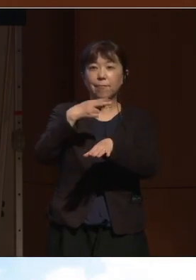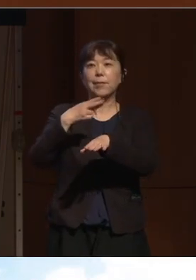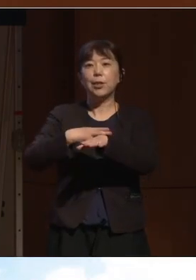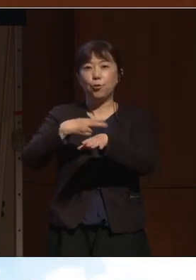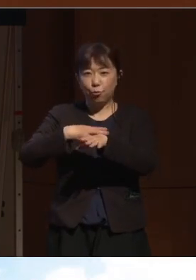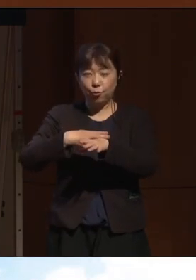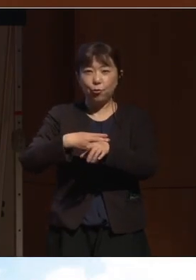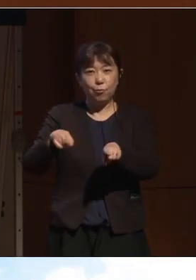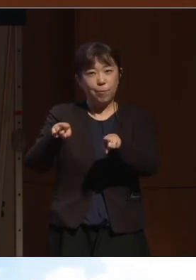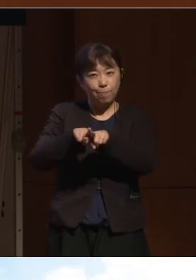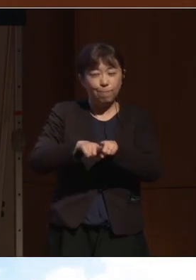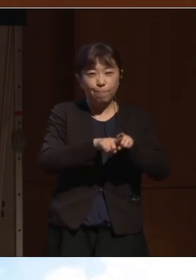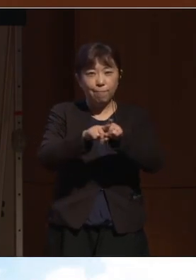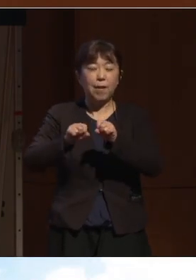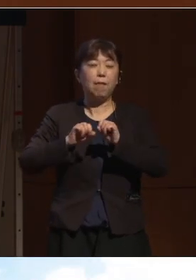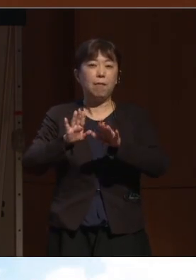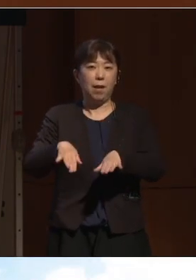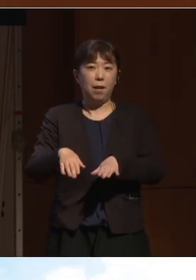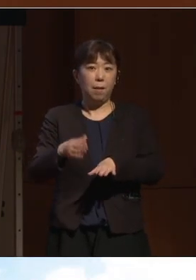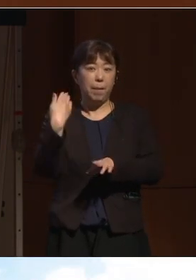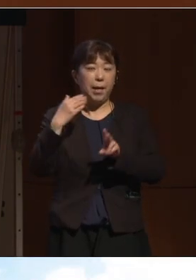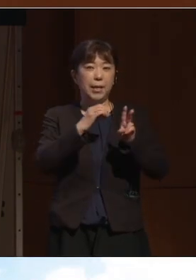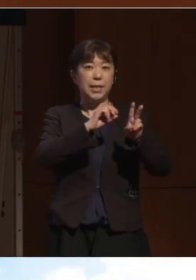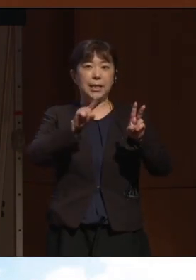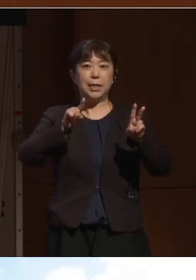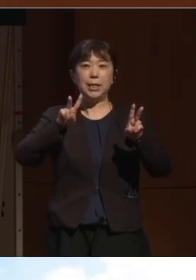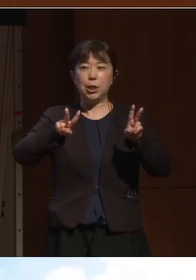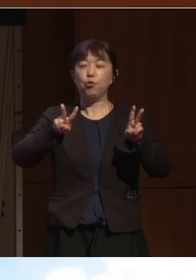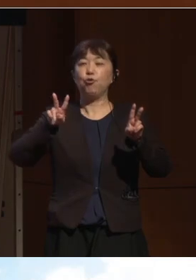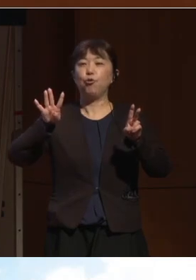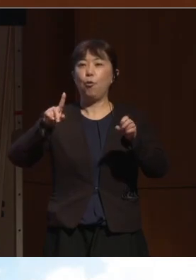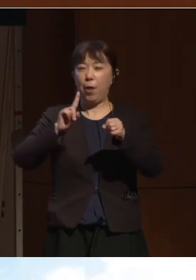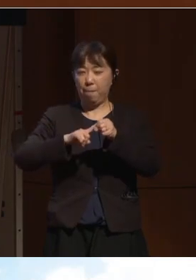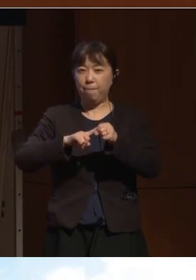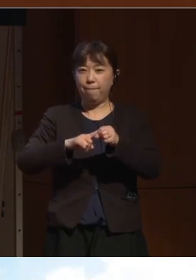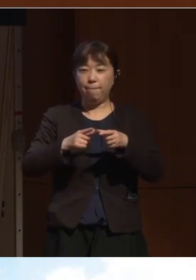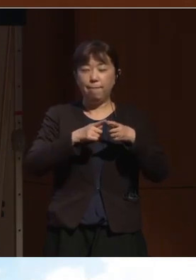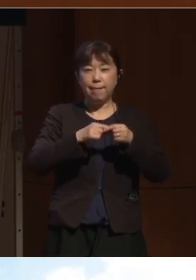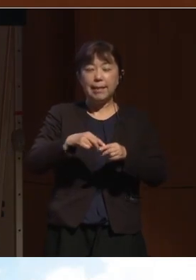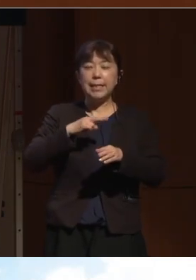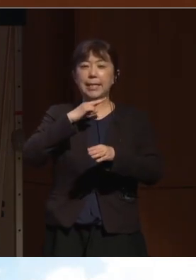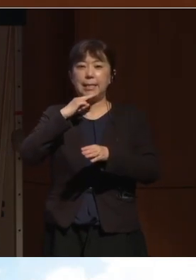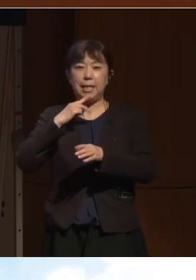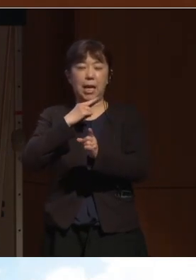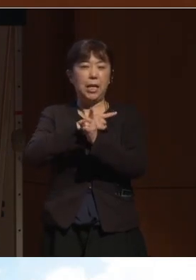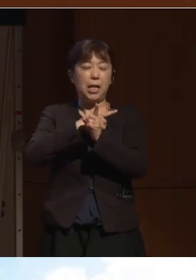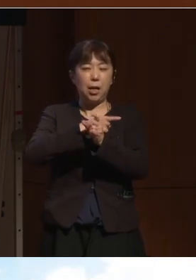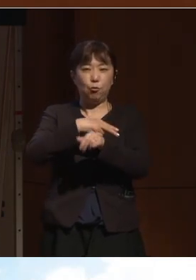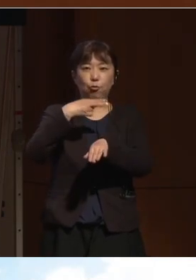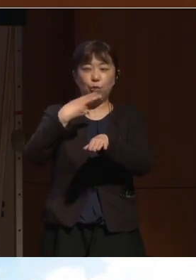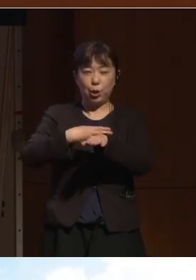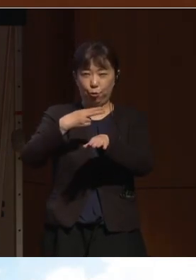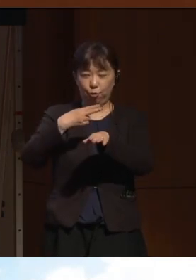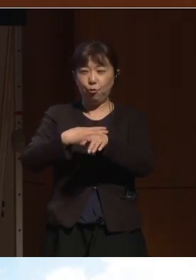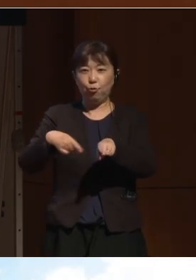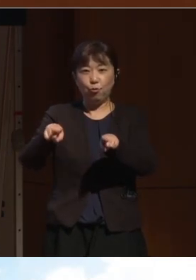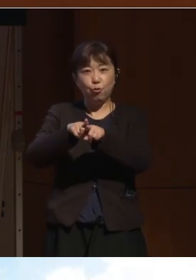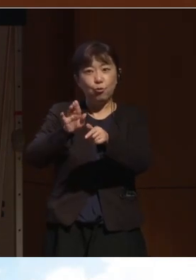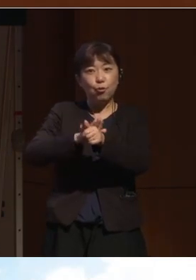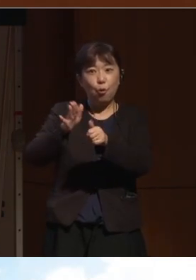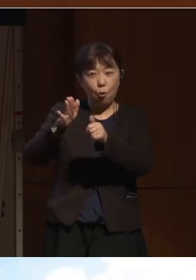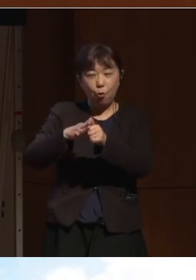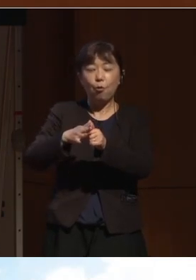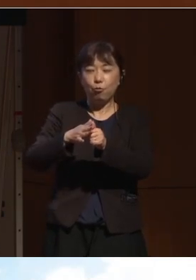Japan-UK Science and Technology Cooperation Agreement, and we were delighted that UKRI, the NIHR and AMED